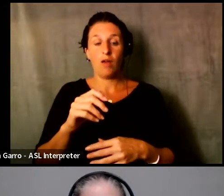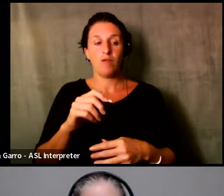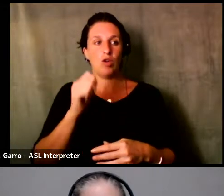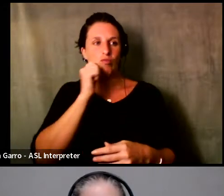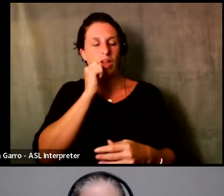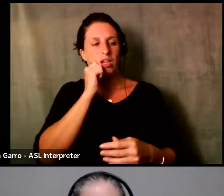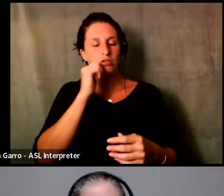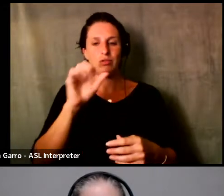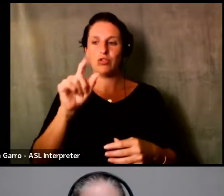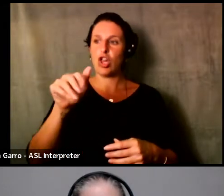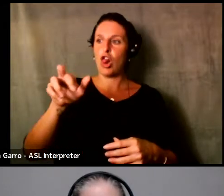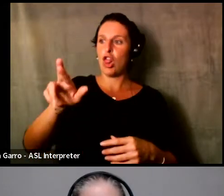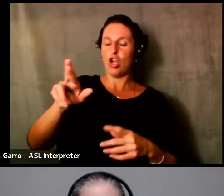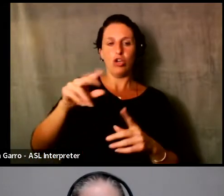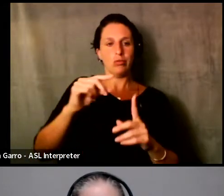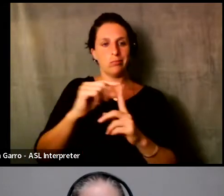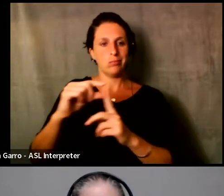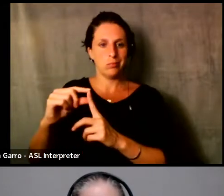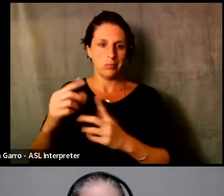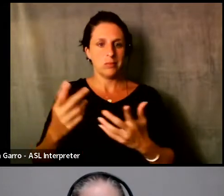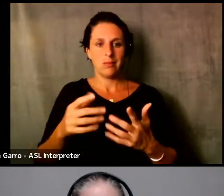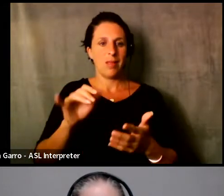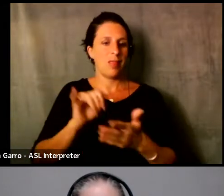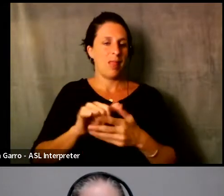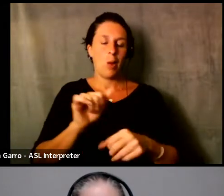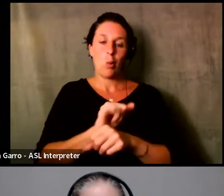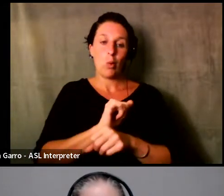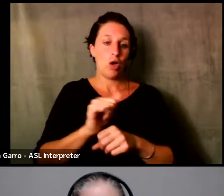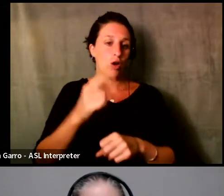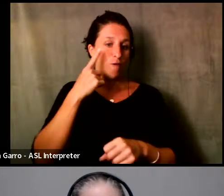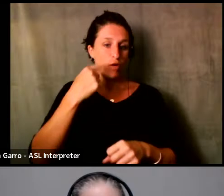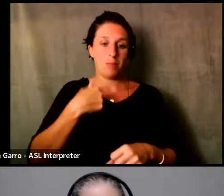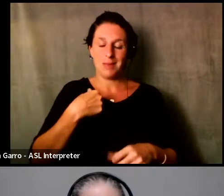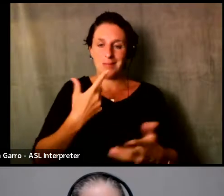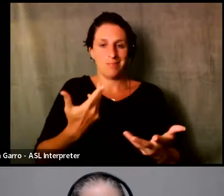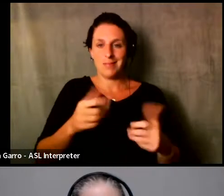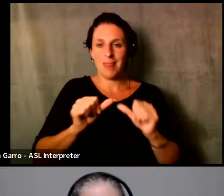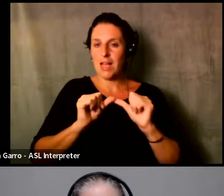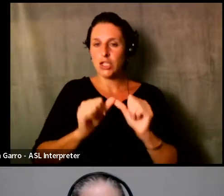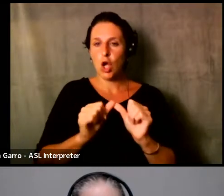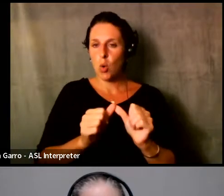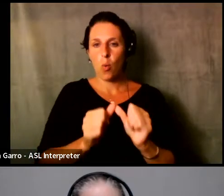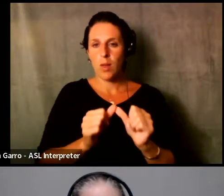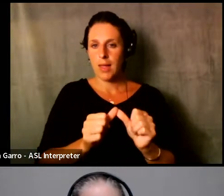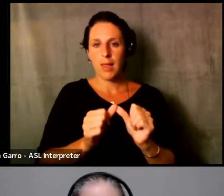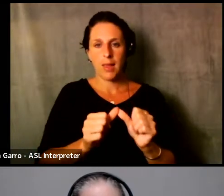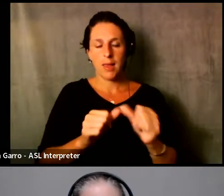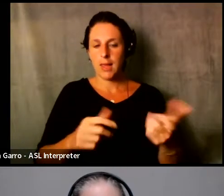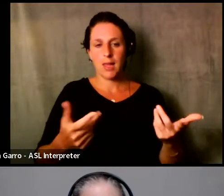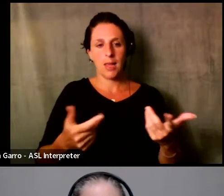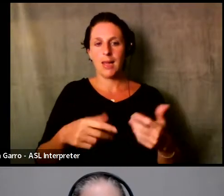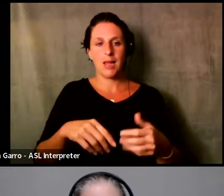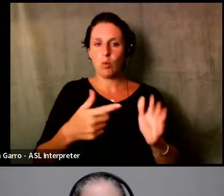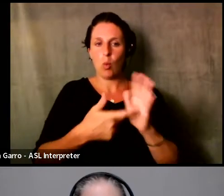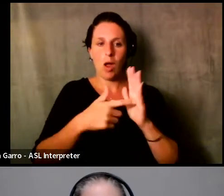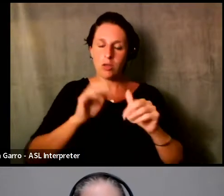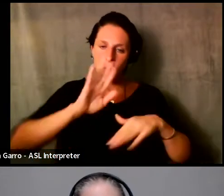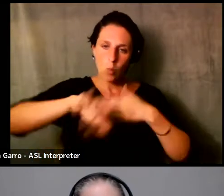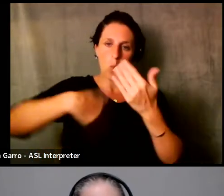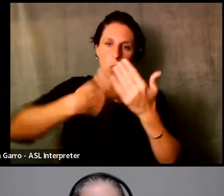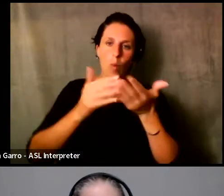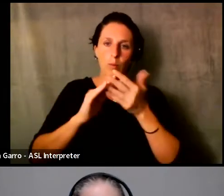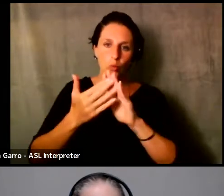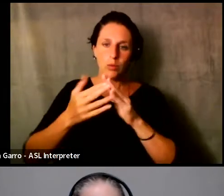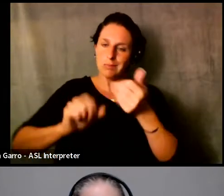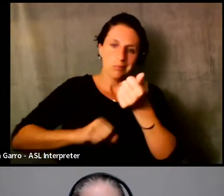slurs. But that work to me, is ongoing, and it requires the whole community to be behind